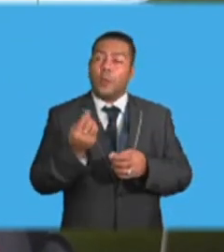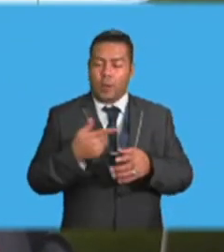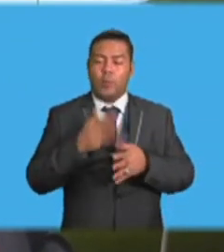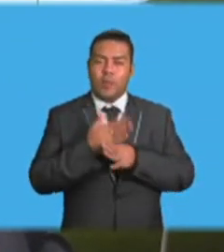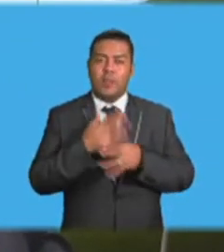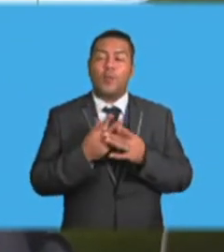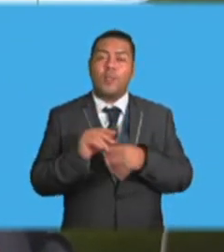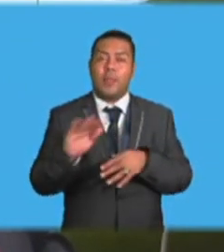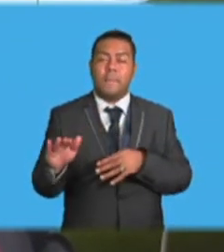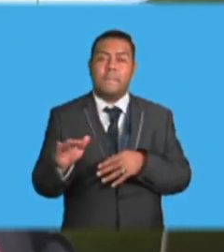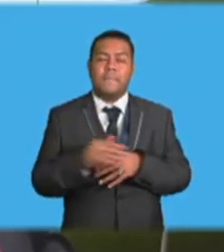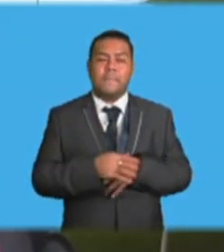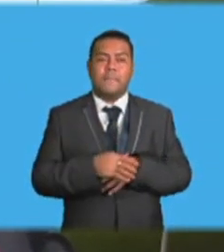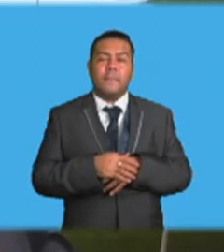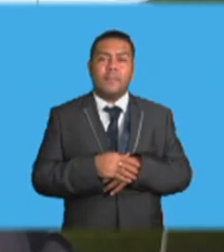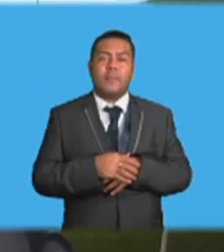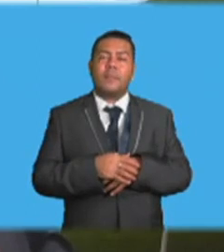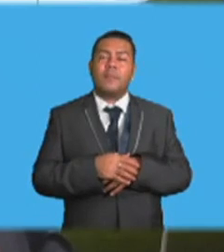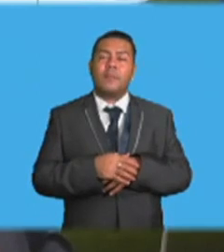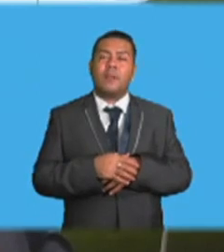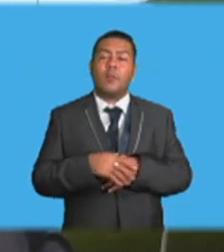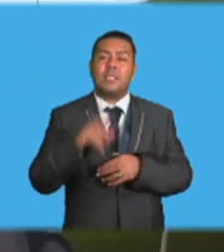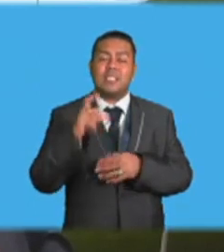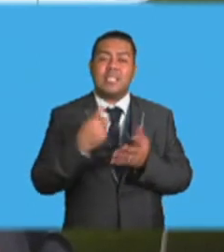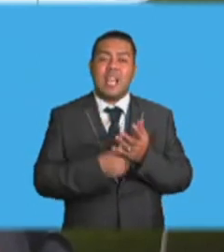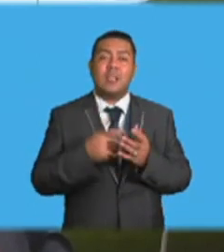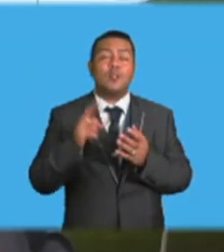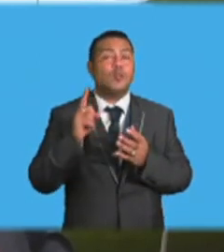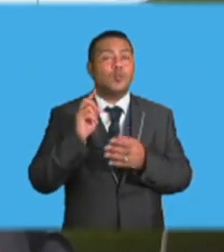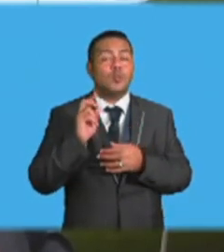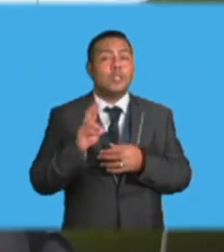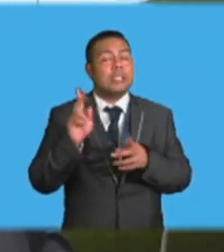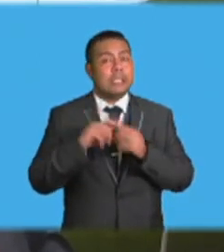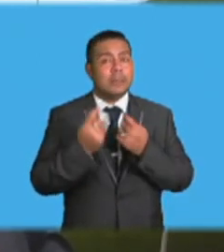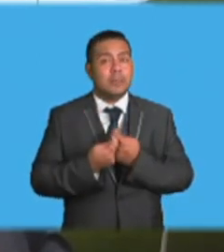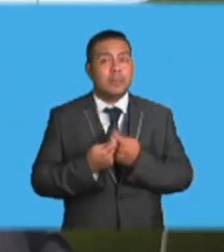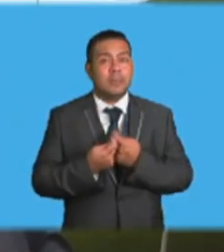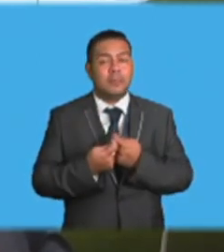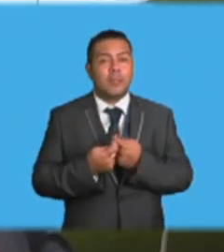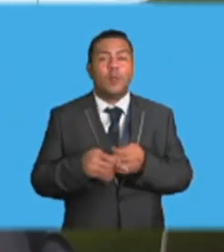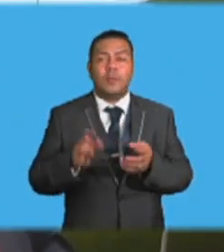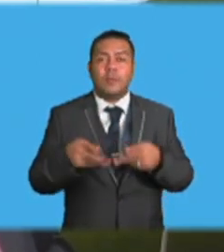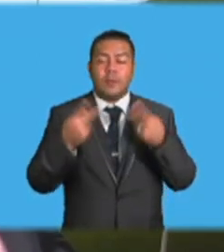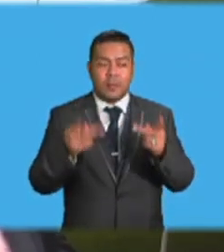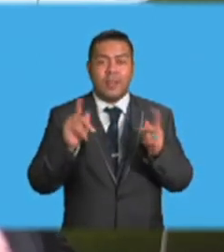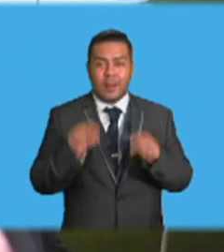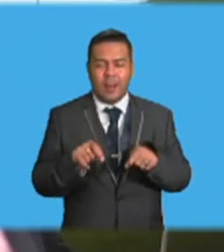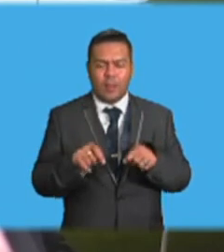them. We've got the CRU team working with them as to how we can fix up the site and provide these furnaces, and we're looking at